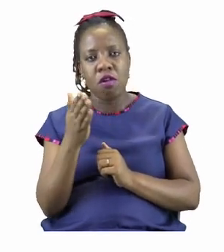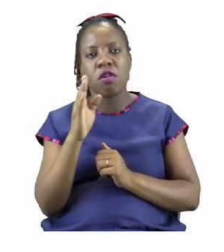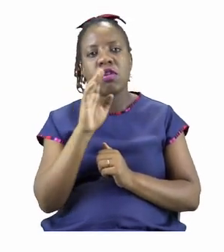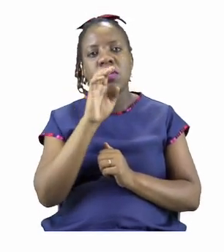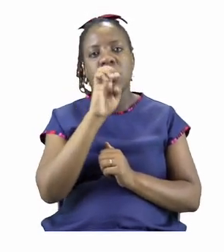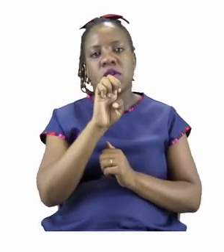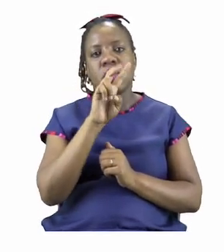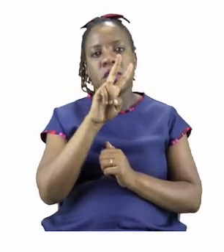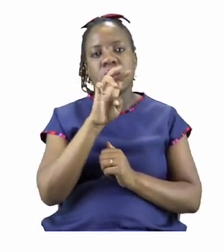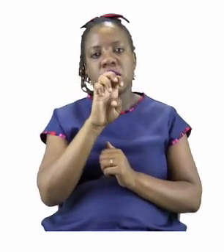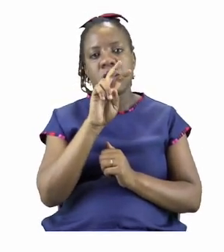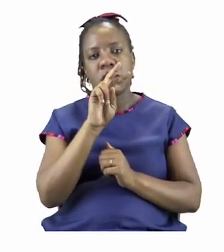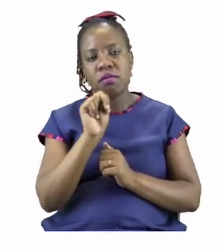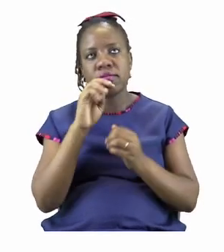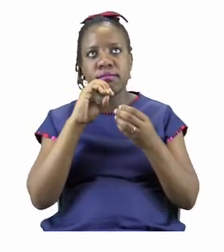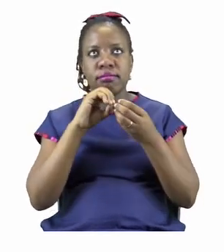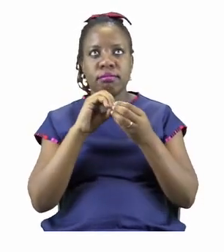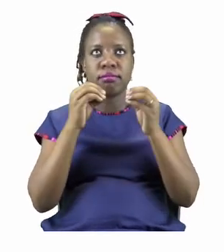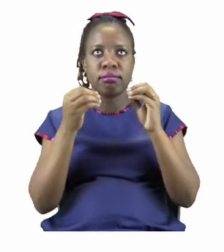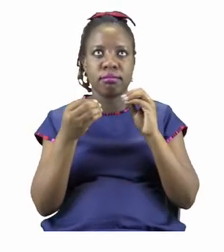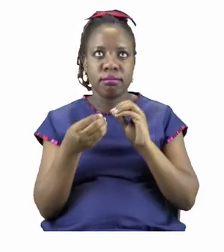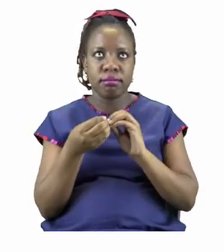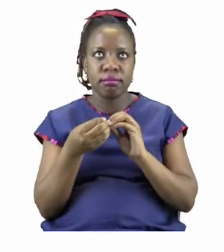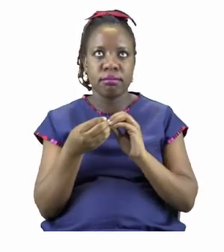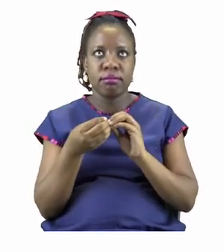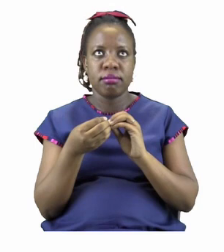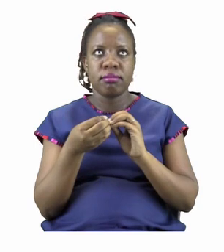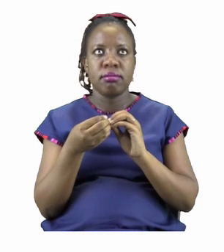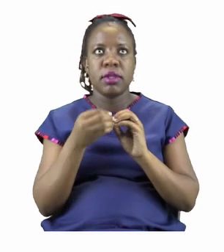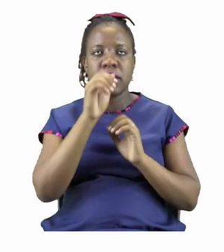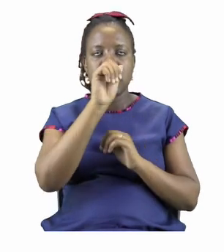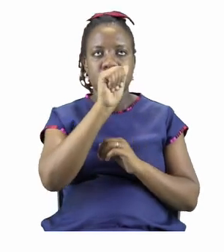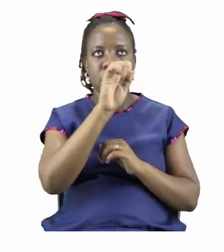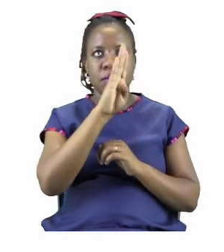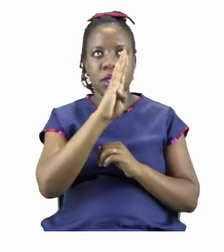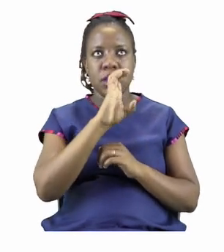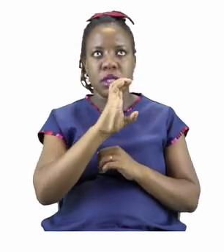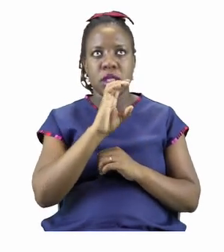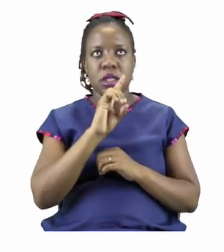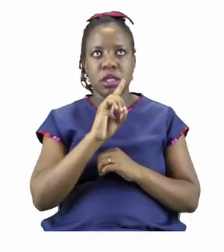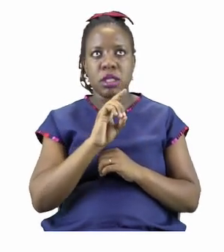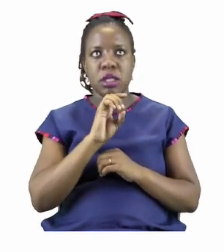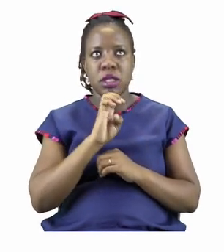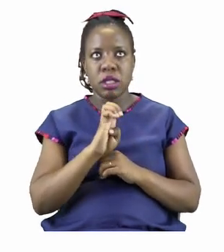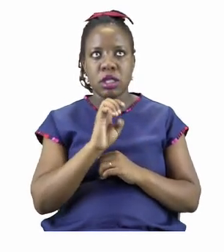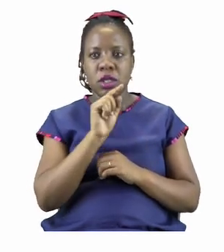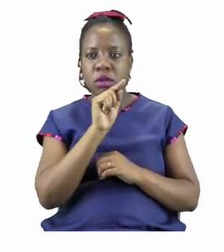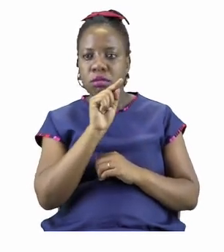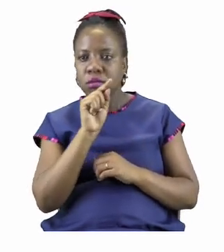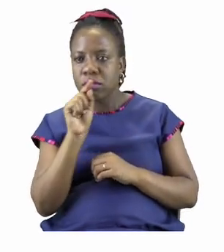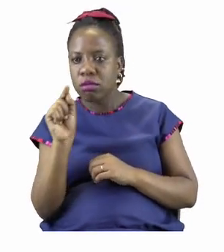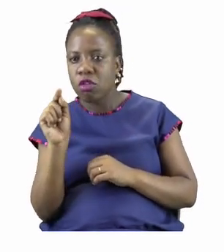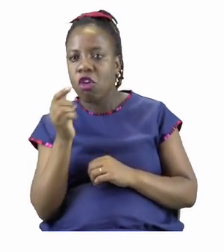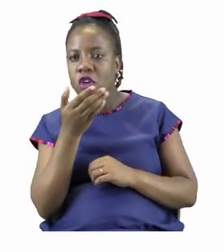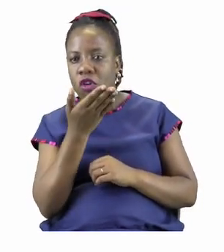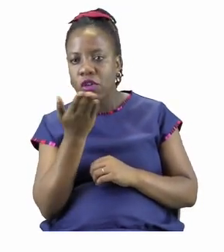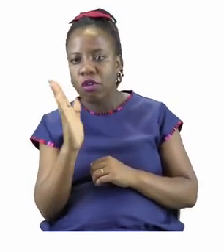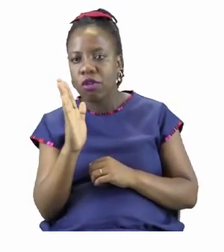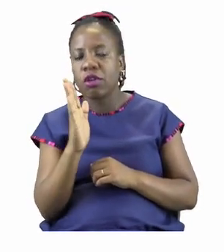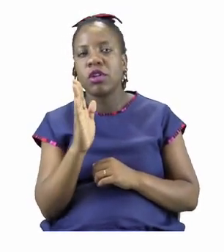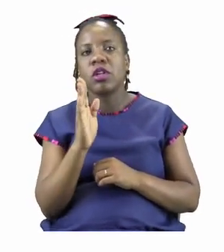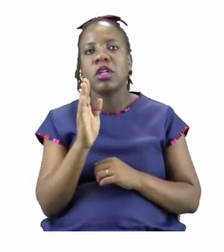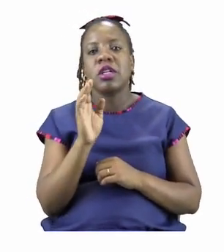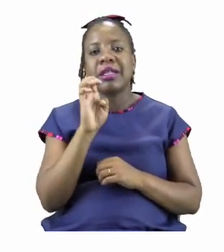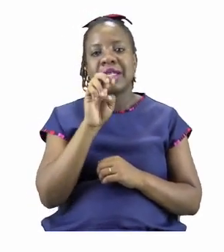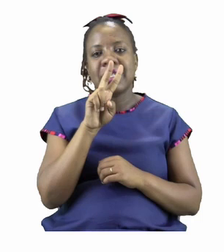board I did the first one for you. So you will see that for each sentence or for each part there